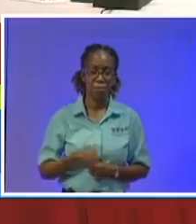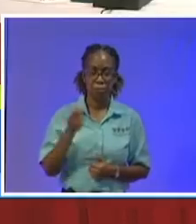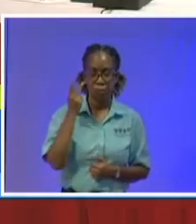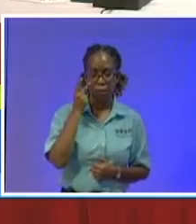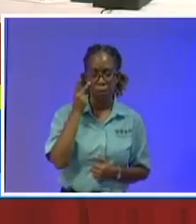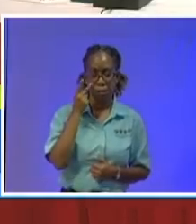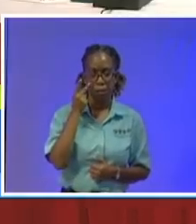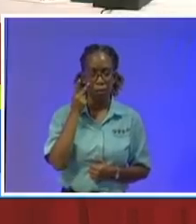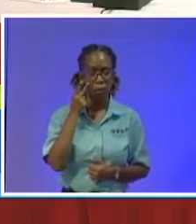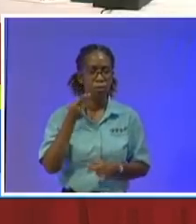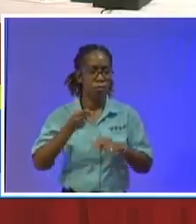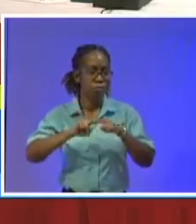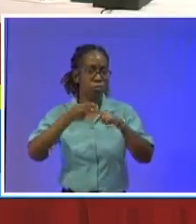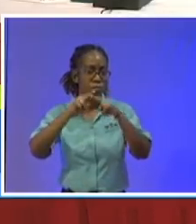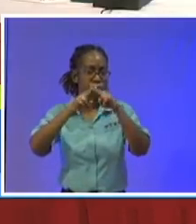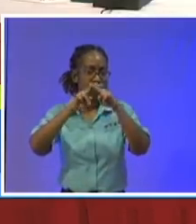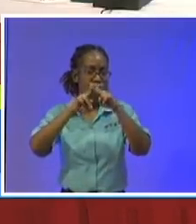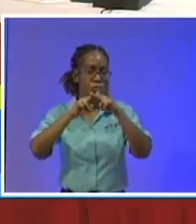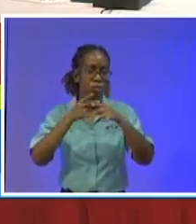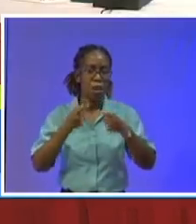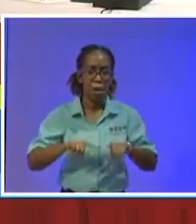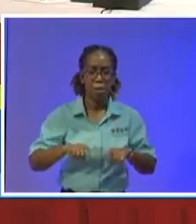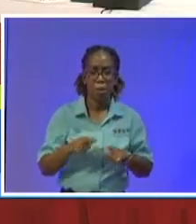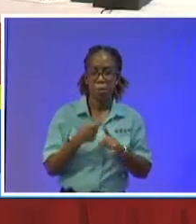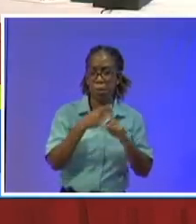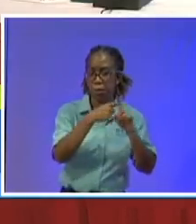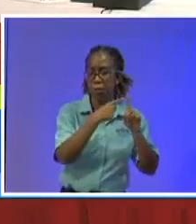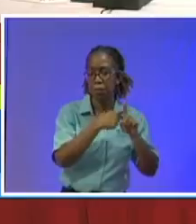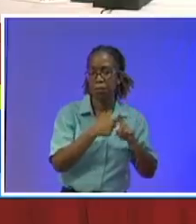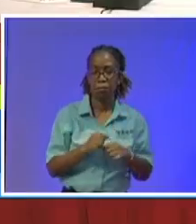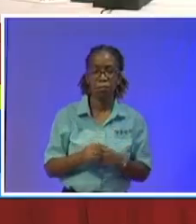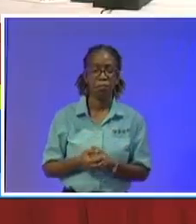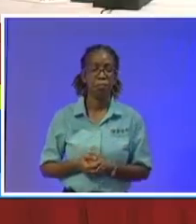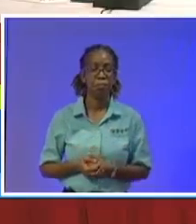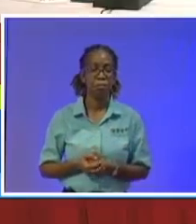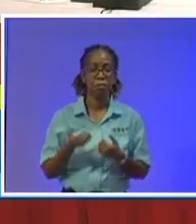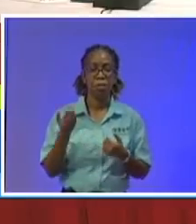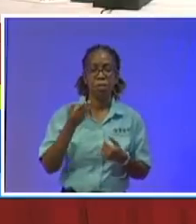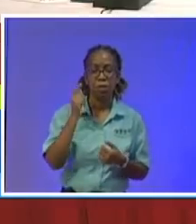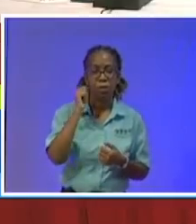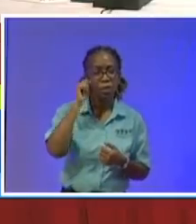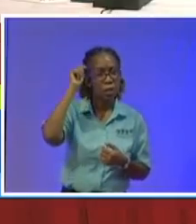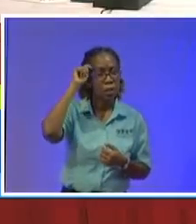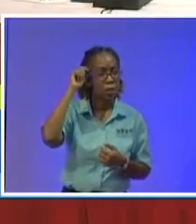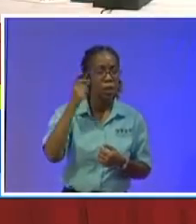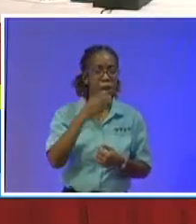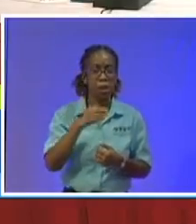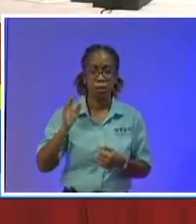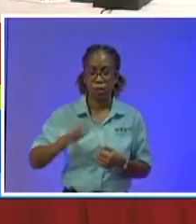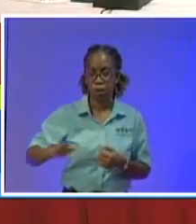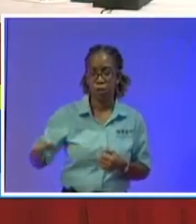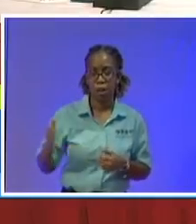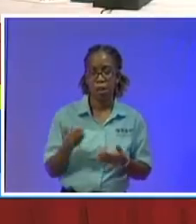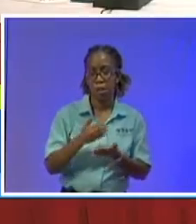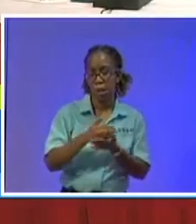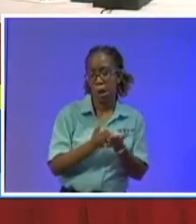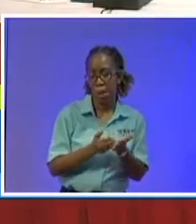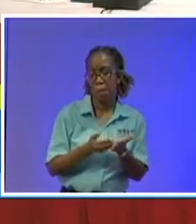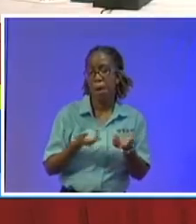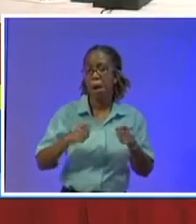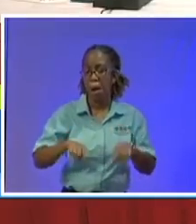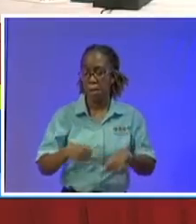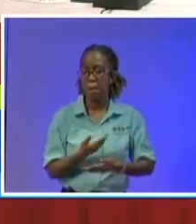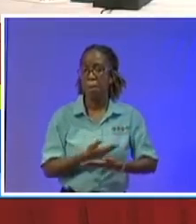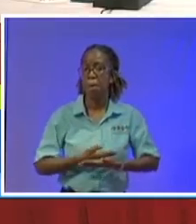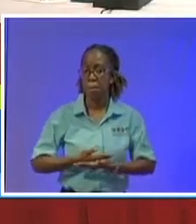in cases in teens and children, and in some cases babies. There also seems to be the